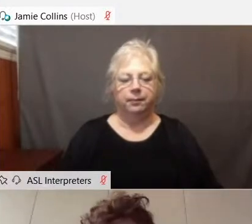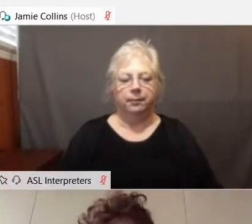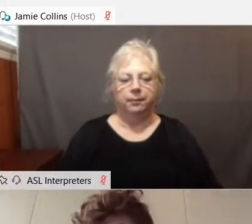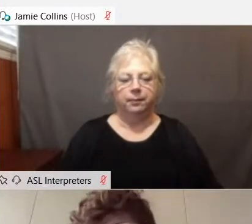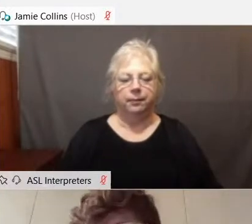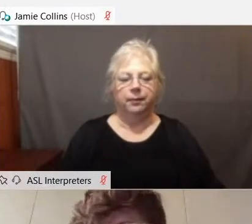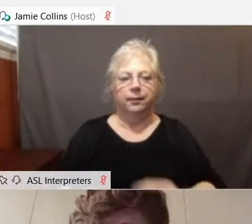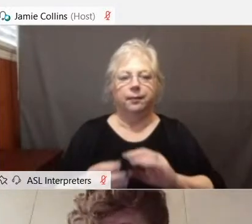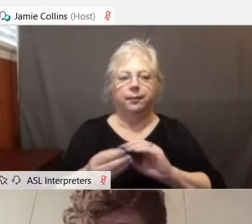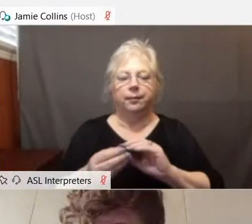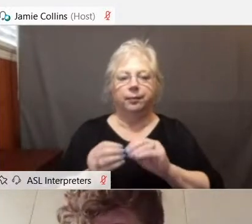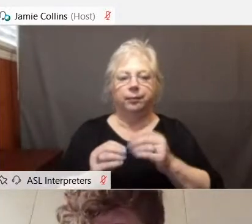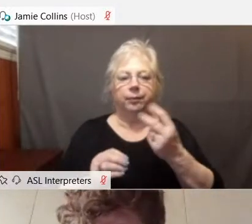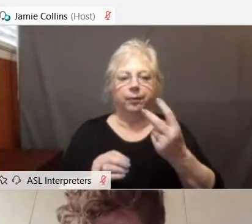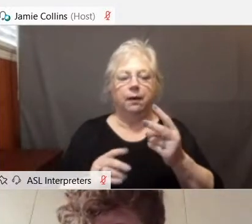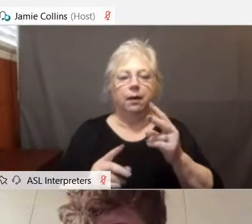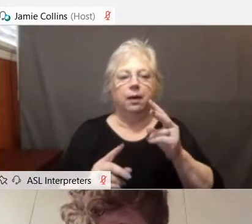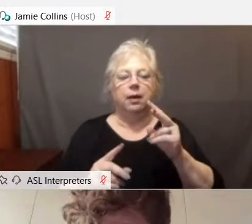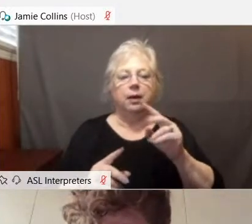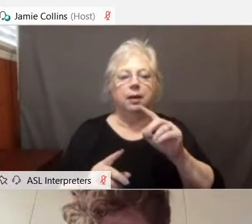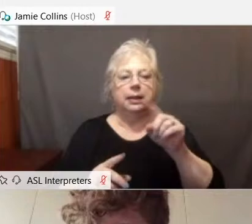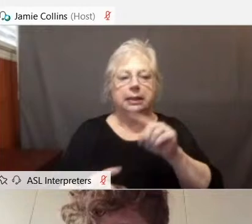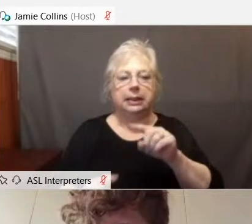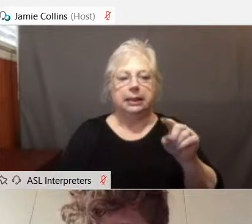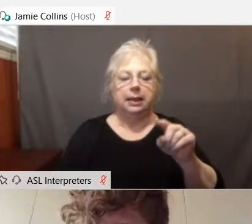Item 2 is file number